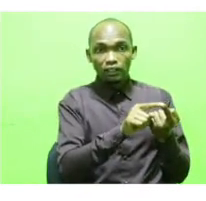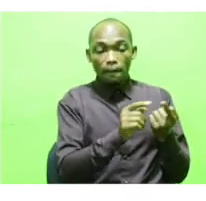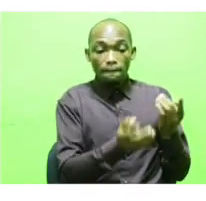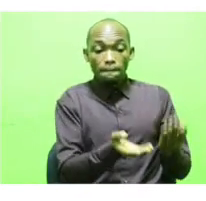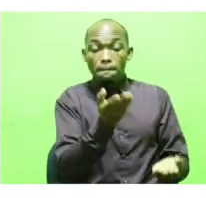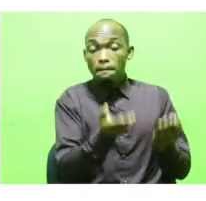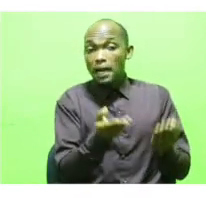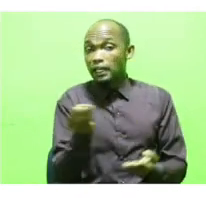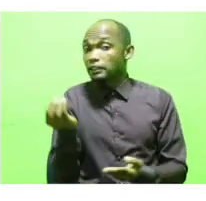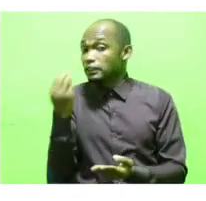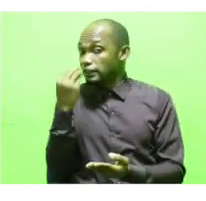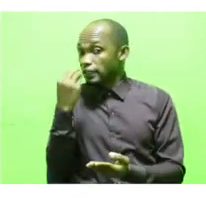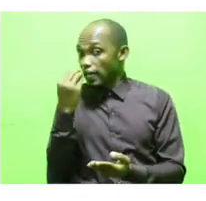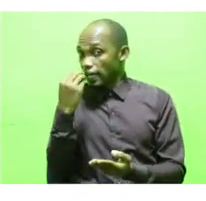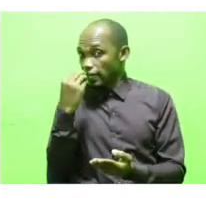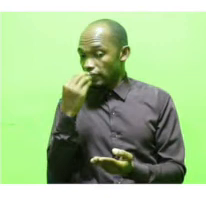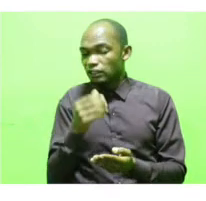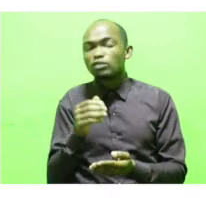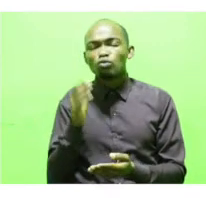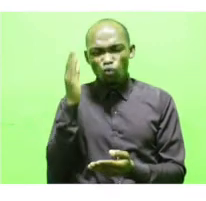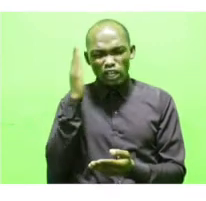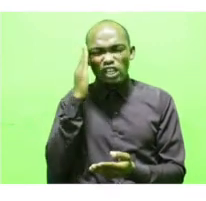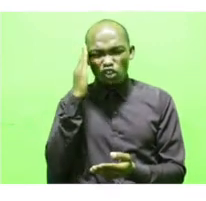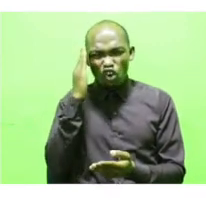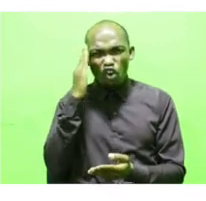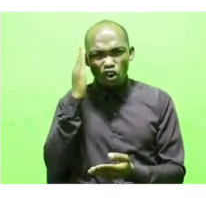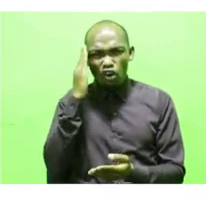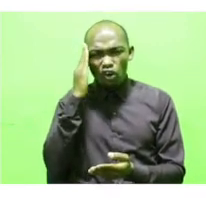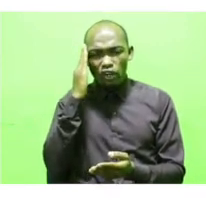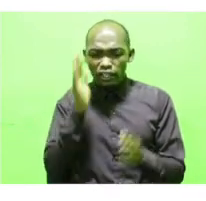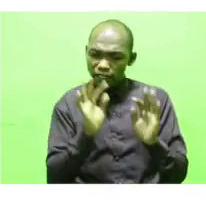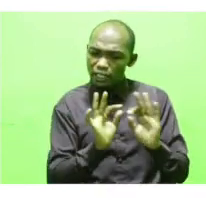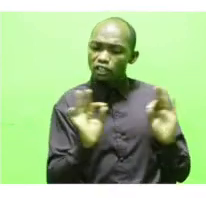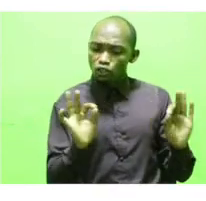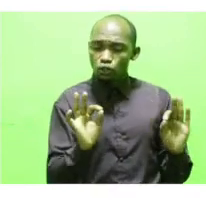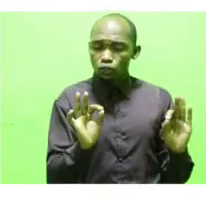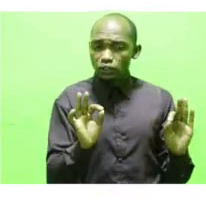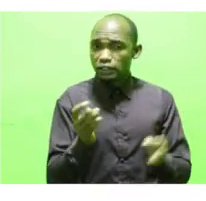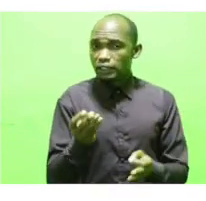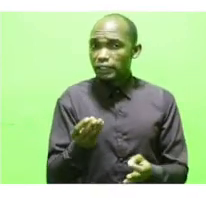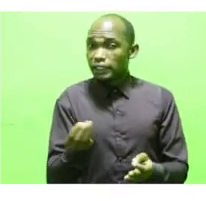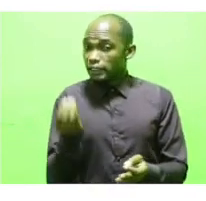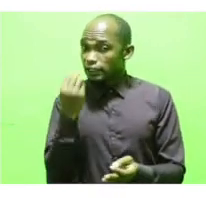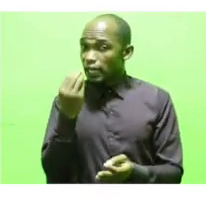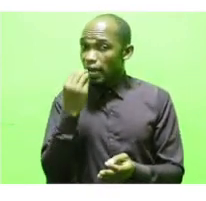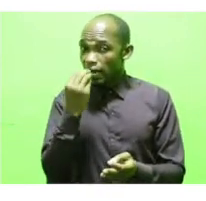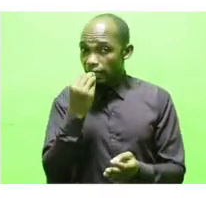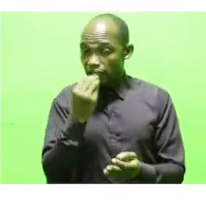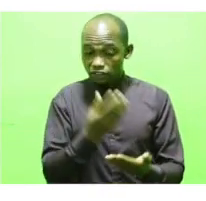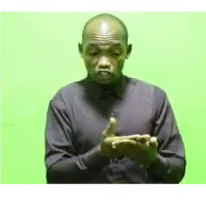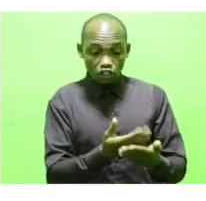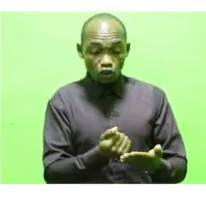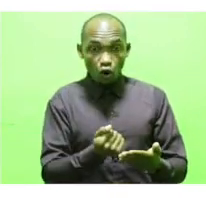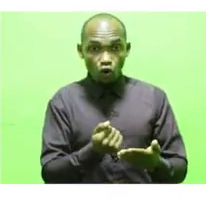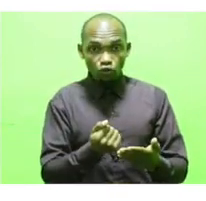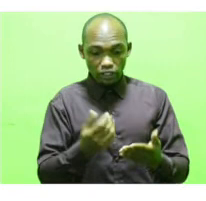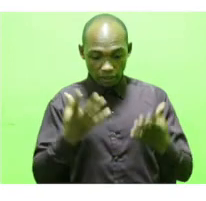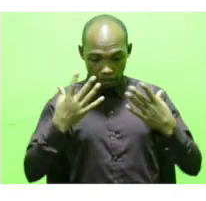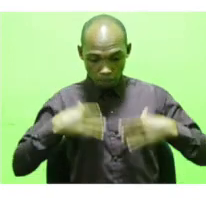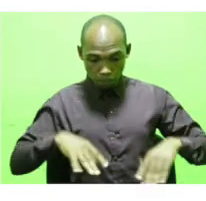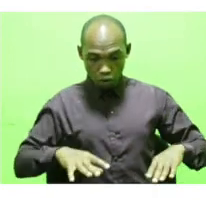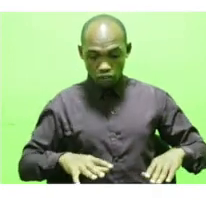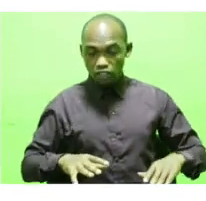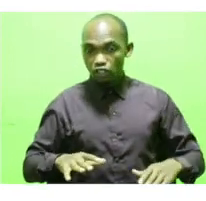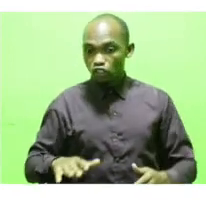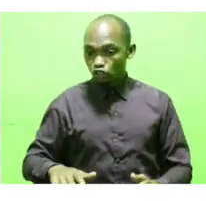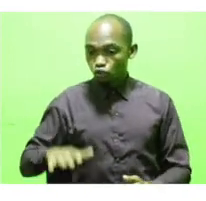have diet. We all know that a good diet leads to a healthy growth